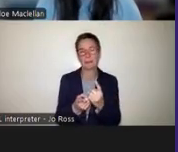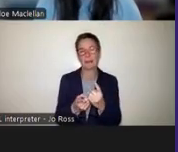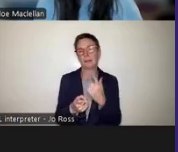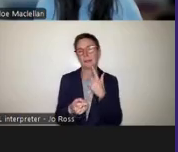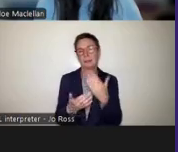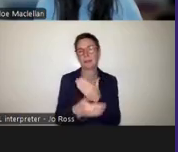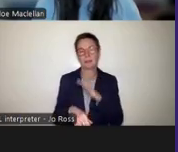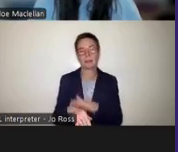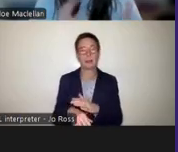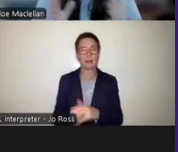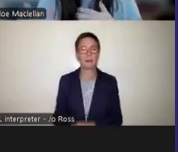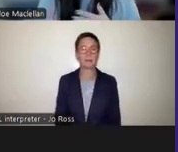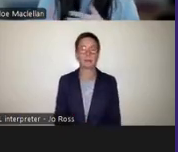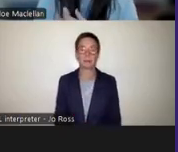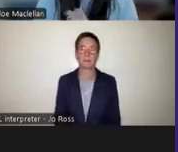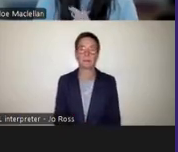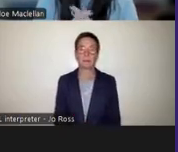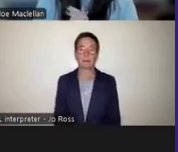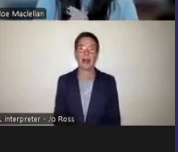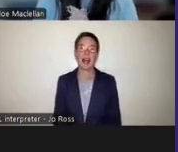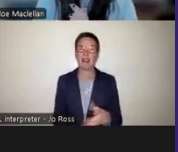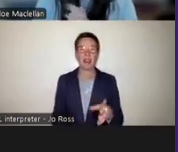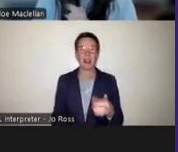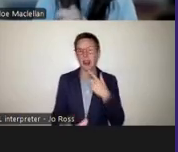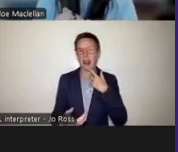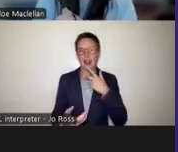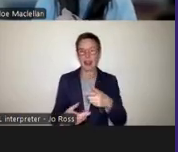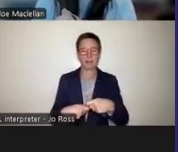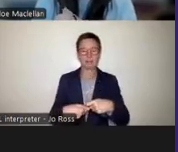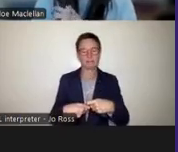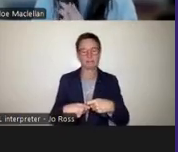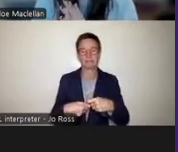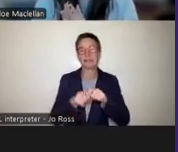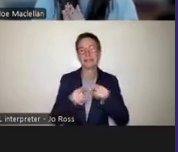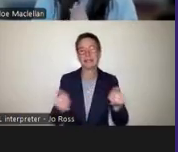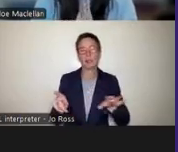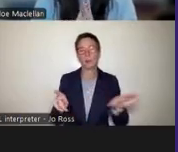share them with you afterwards, and you can have a think in your own time and reflect.